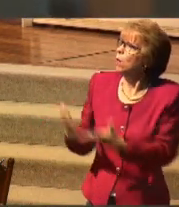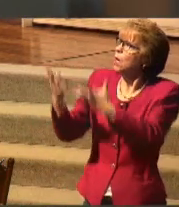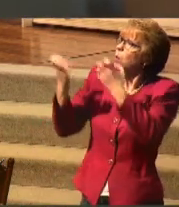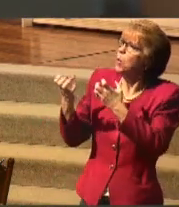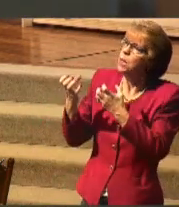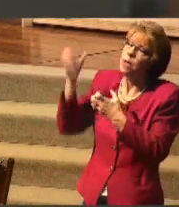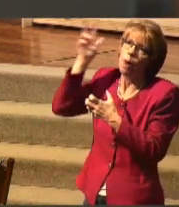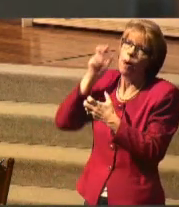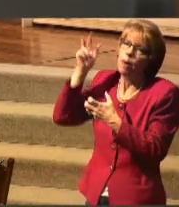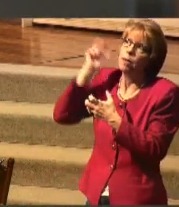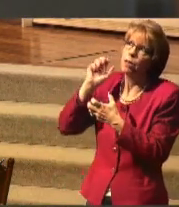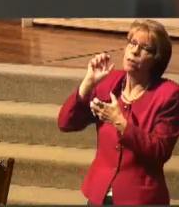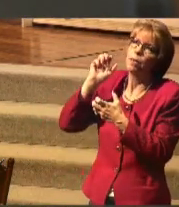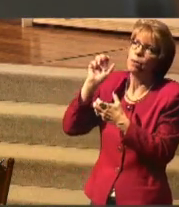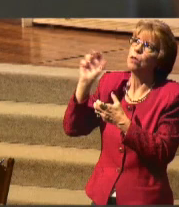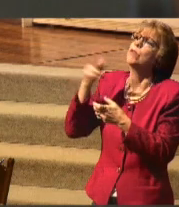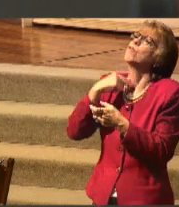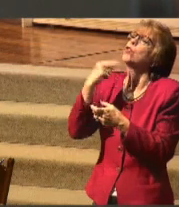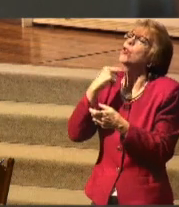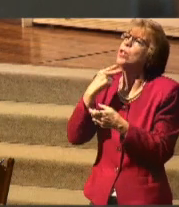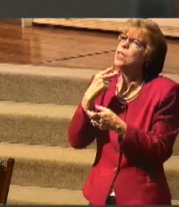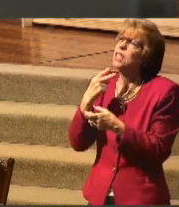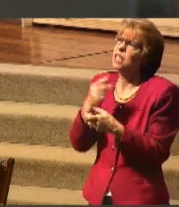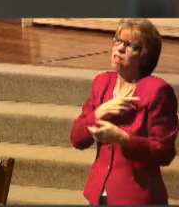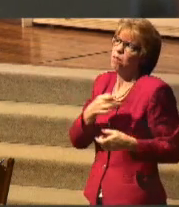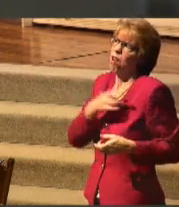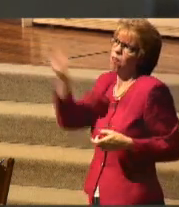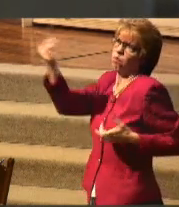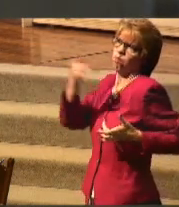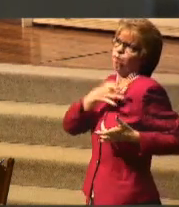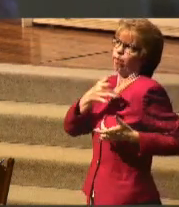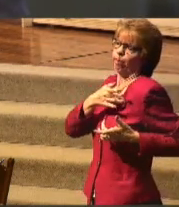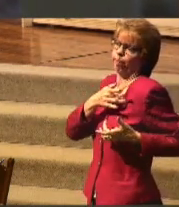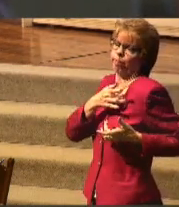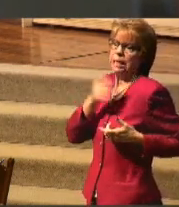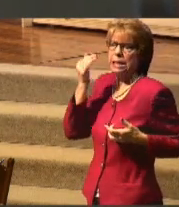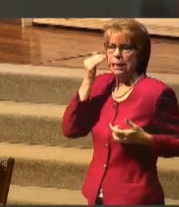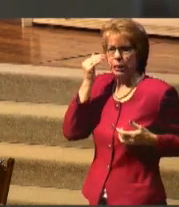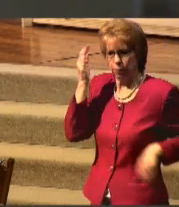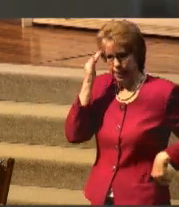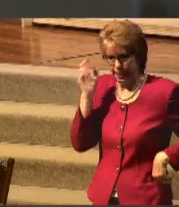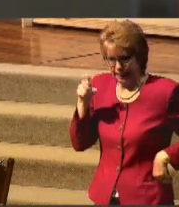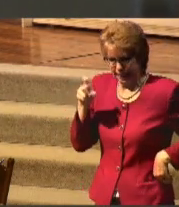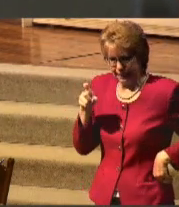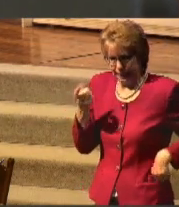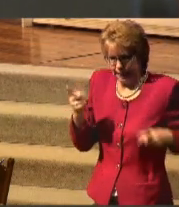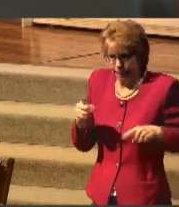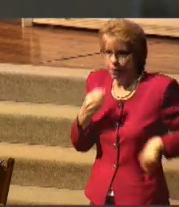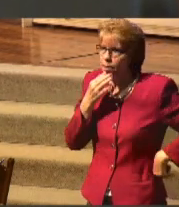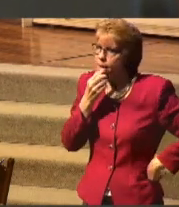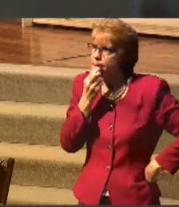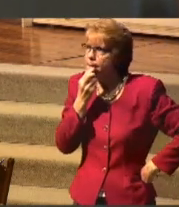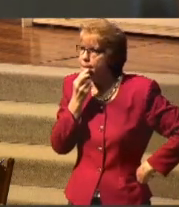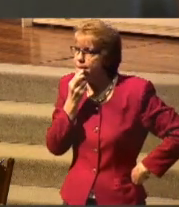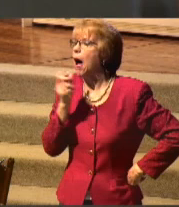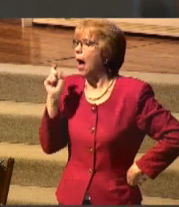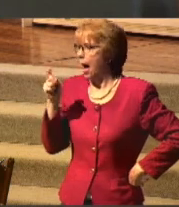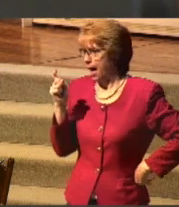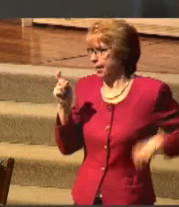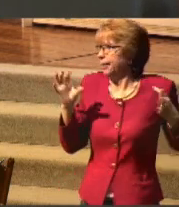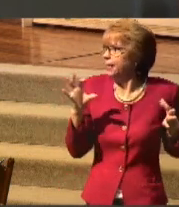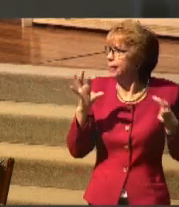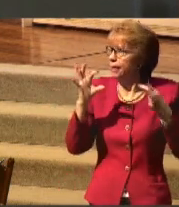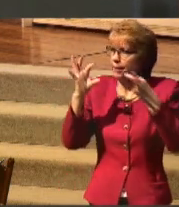my heart through your word. So I know in order for that to happen, I need to make sure that I'm in tune with